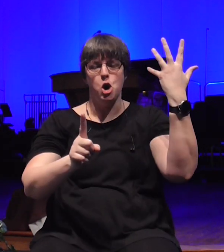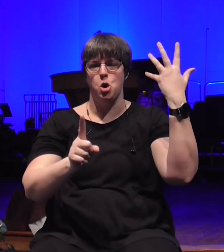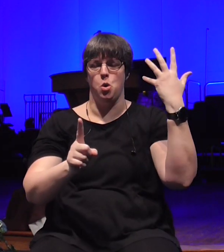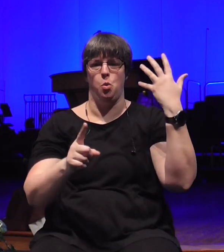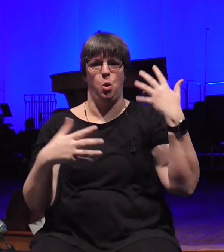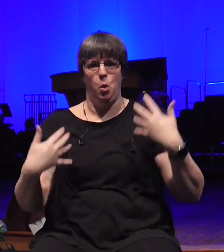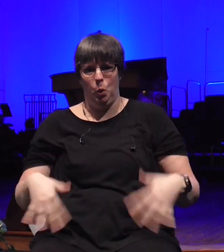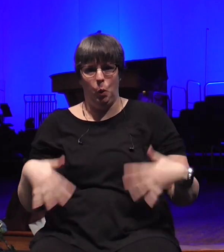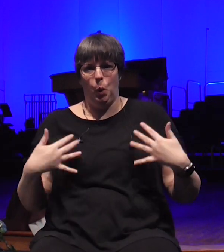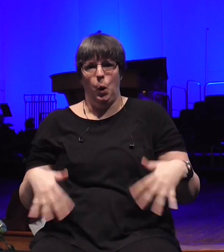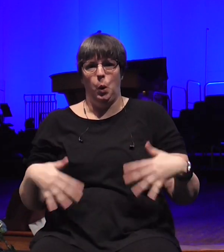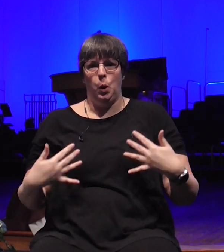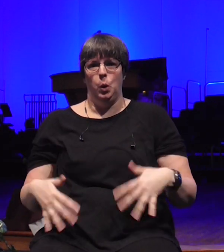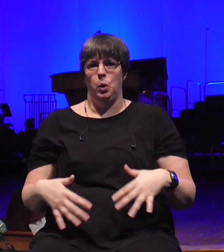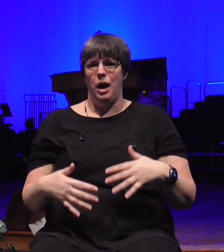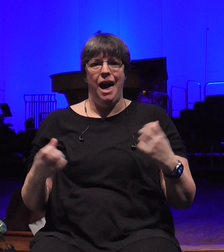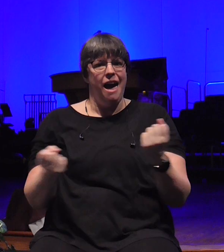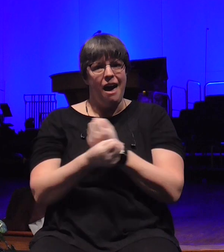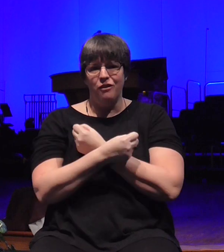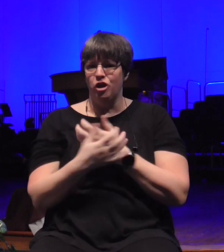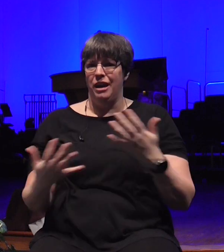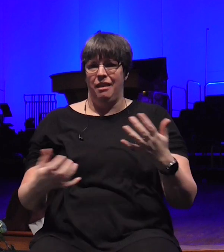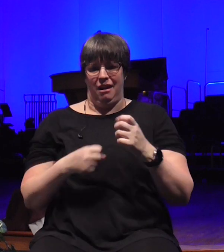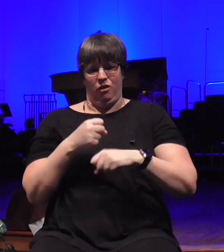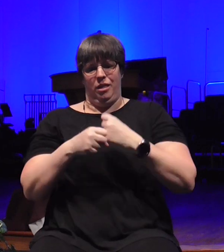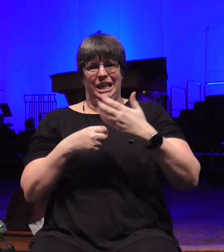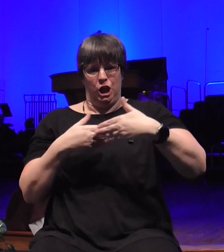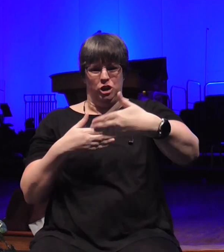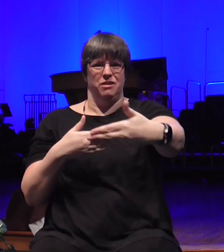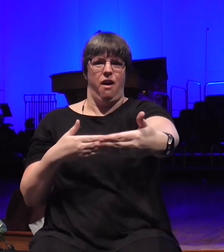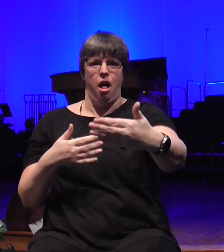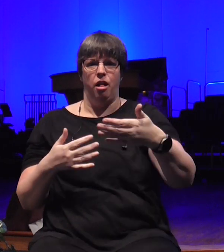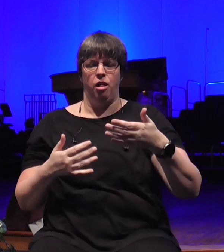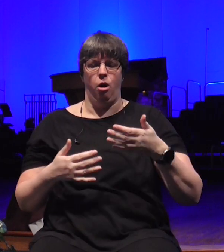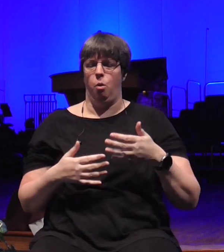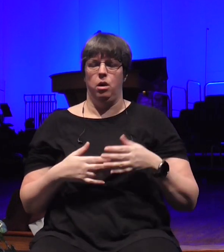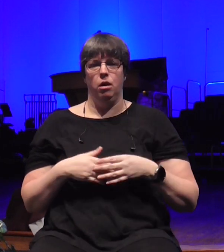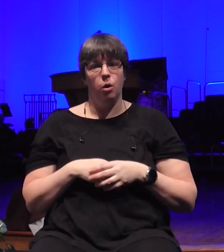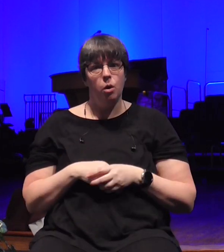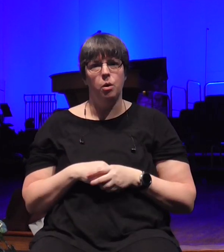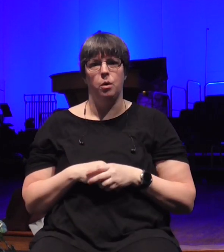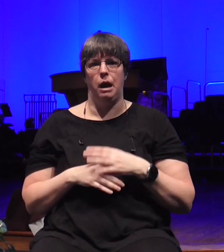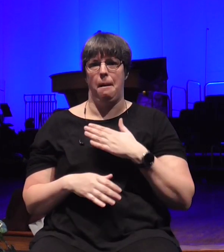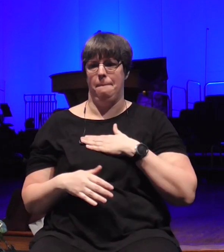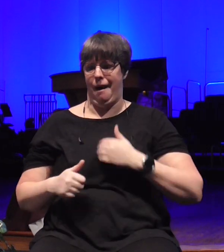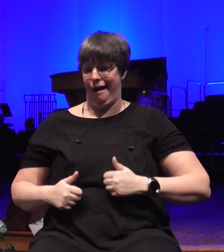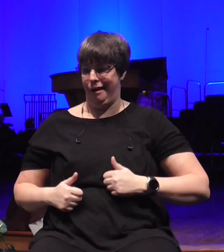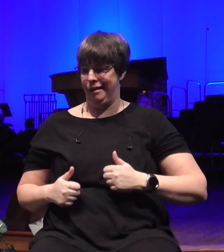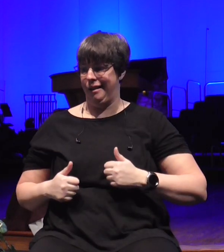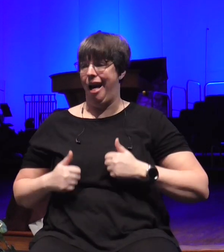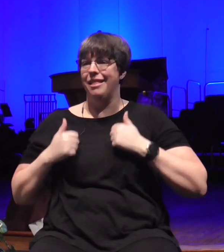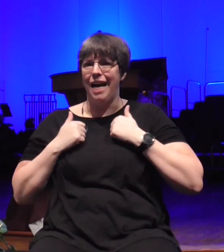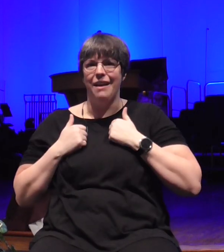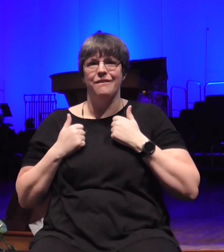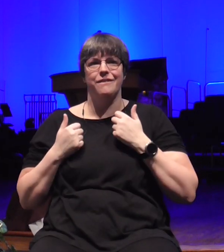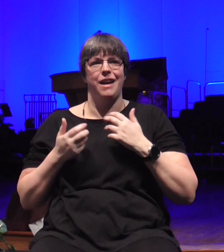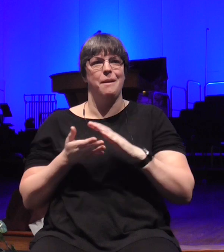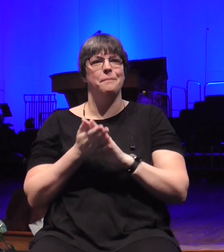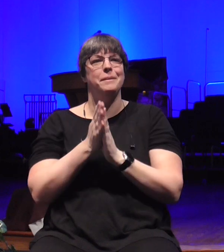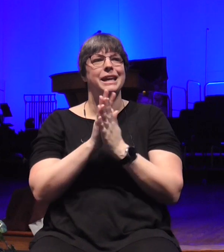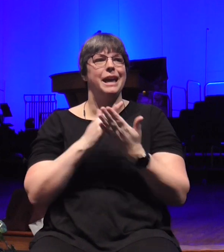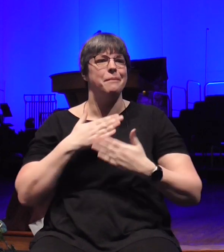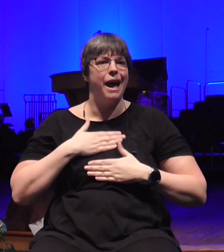had in the many, many years that followed, had that not happened. My life became magic. I became